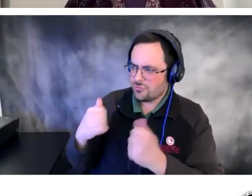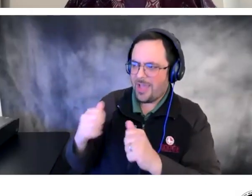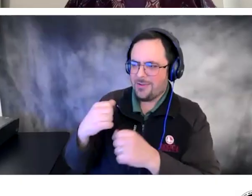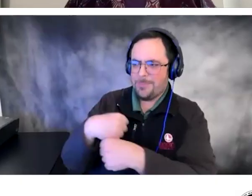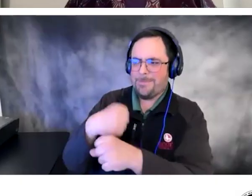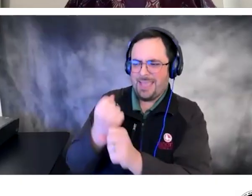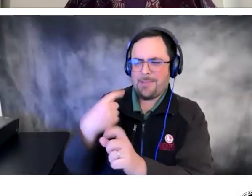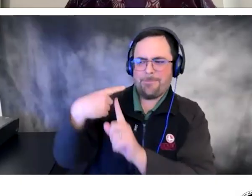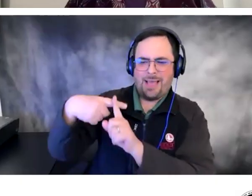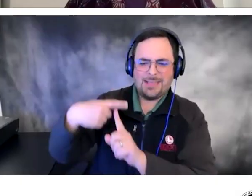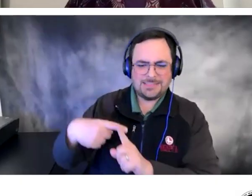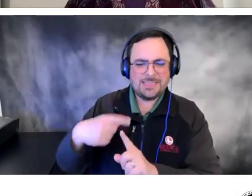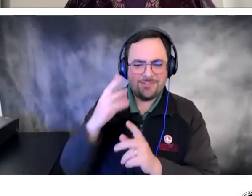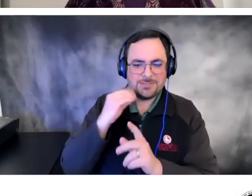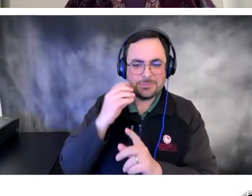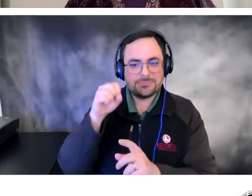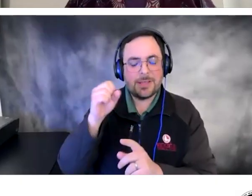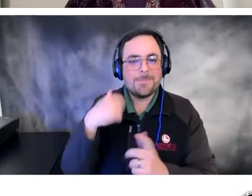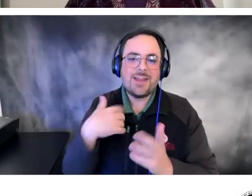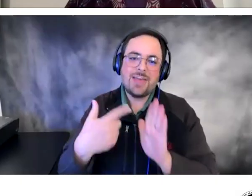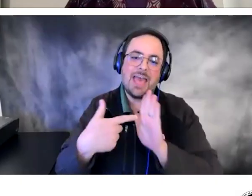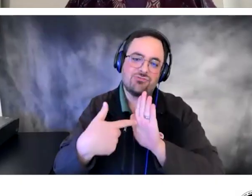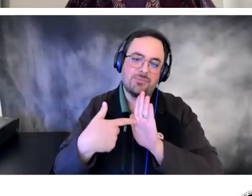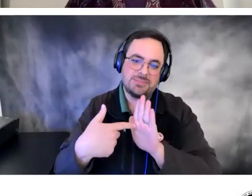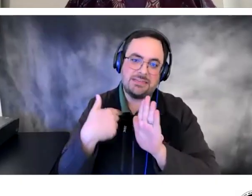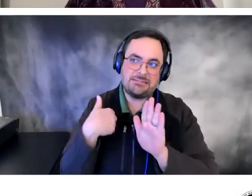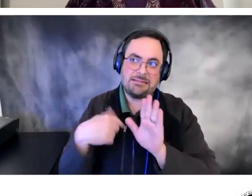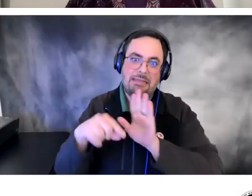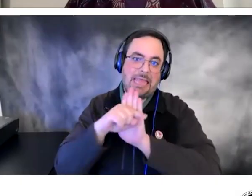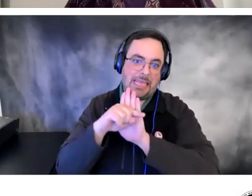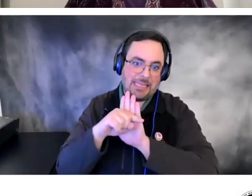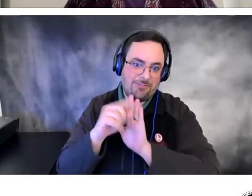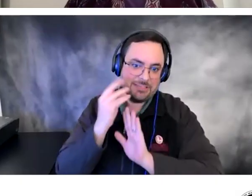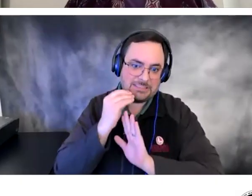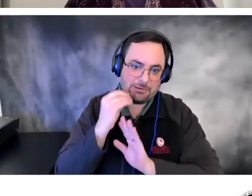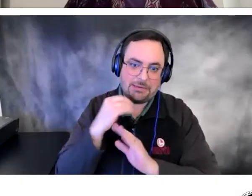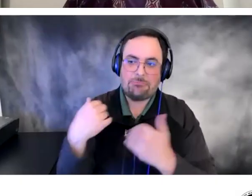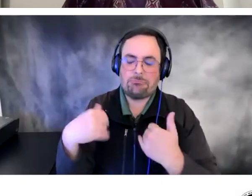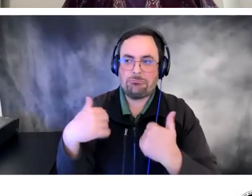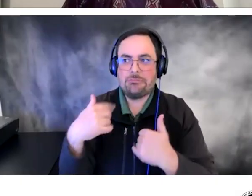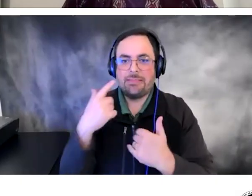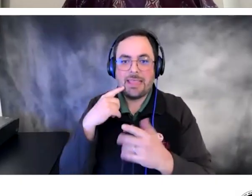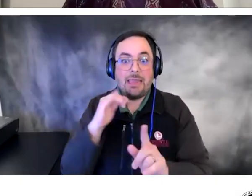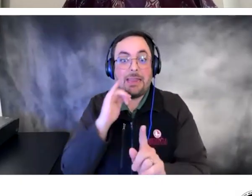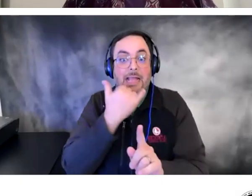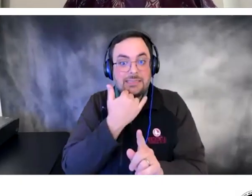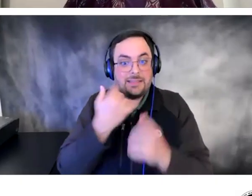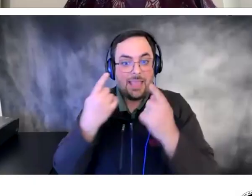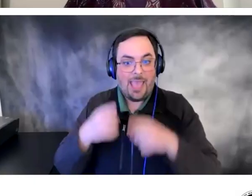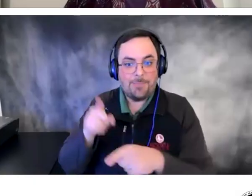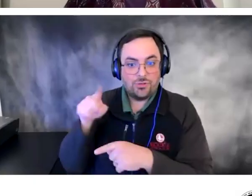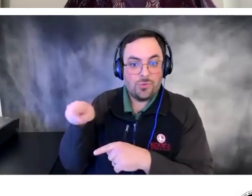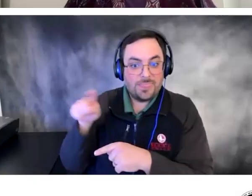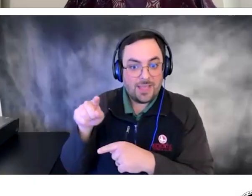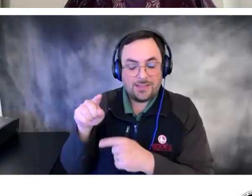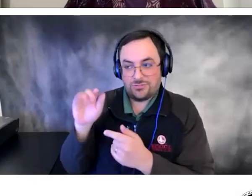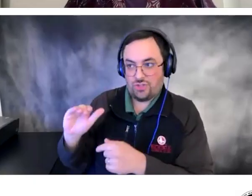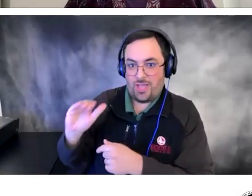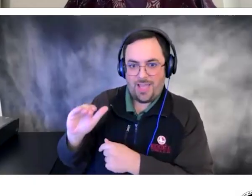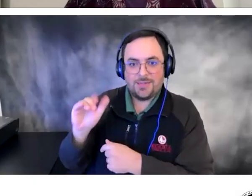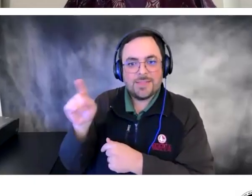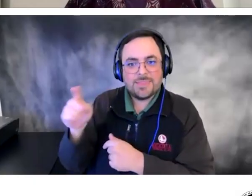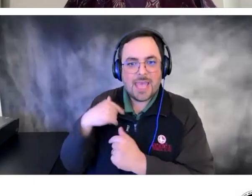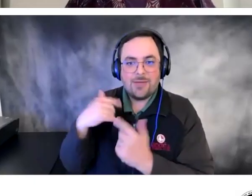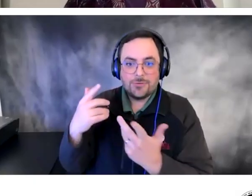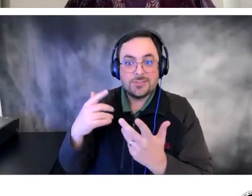very positive experiences, I have had to represent something very negative that accidentally happened to a child